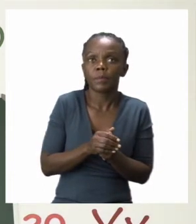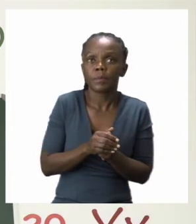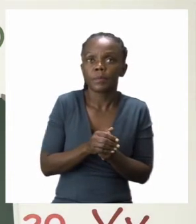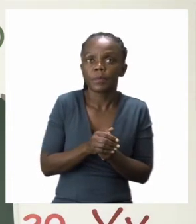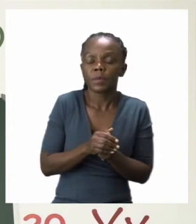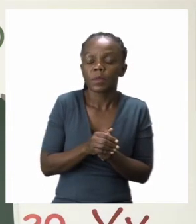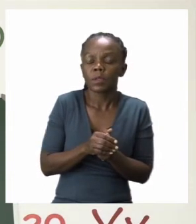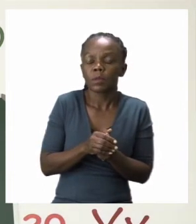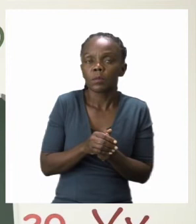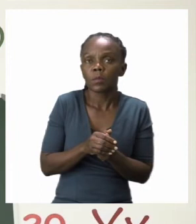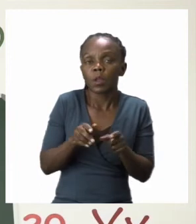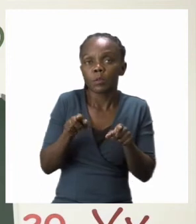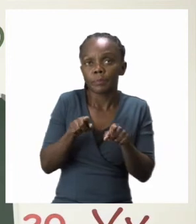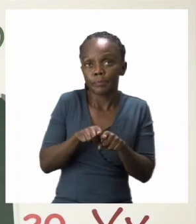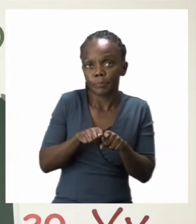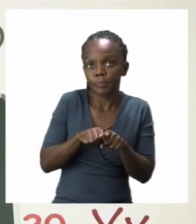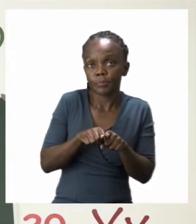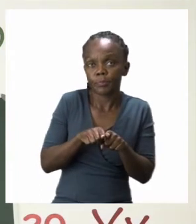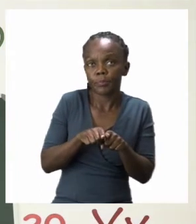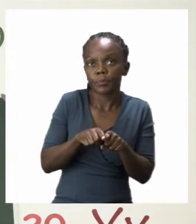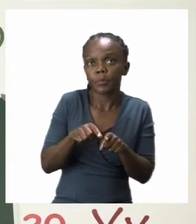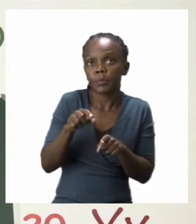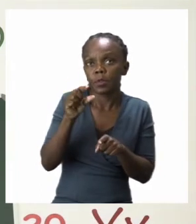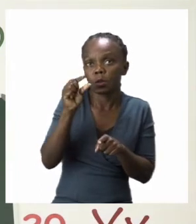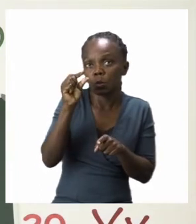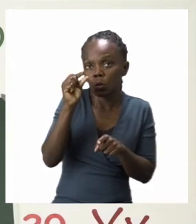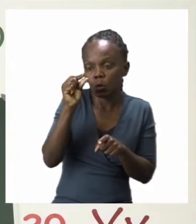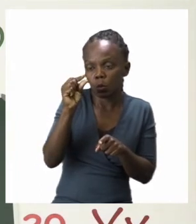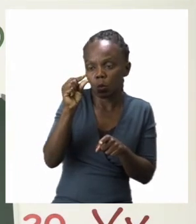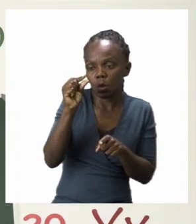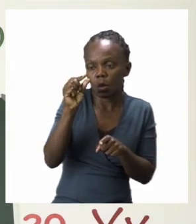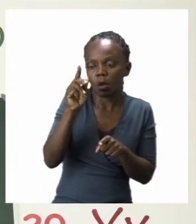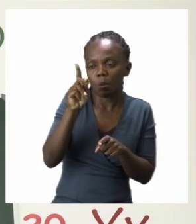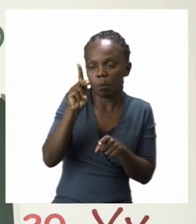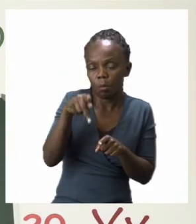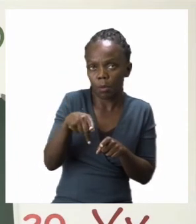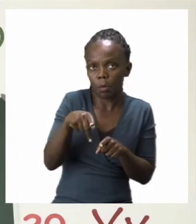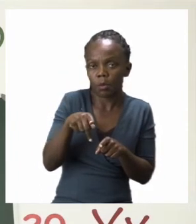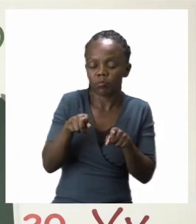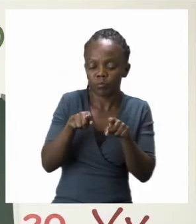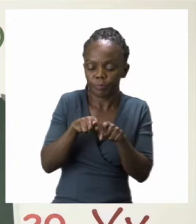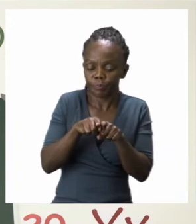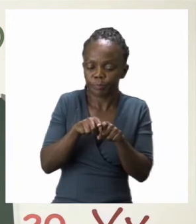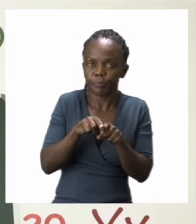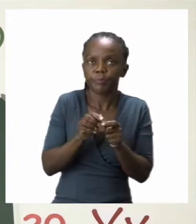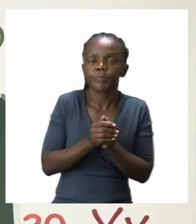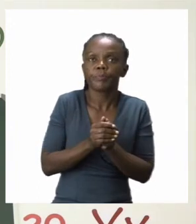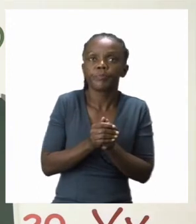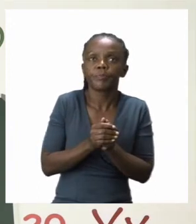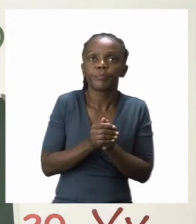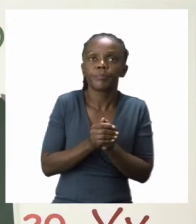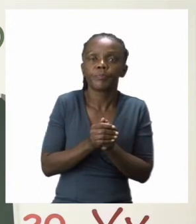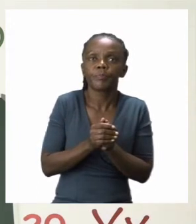the same. The only difference is it likes its head to sit on the